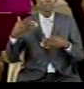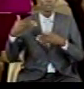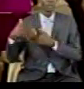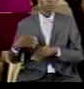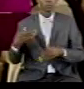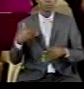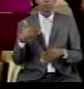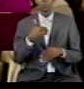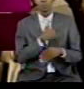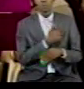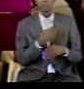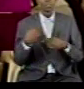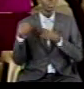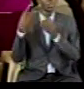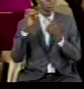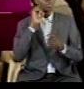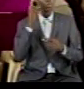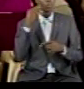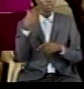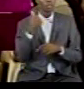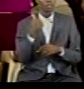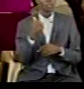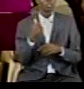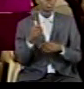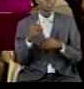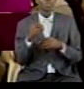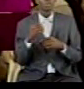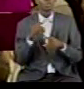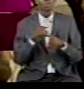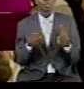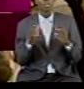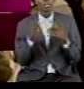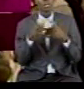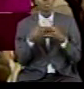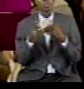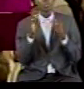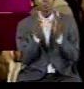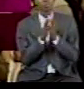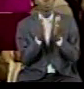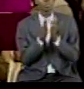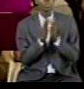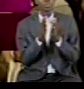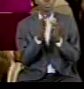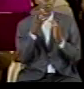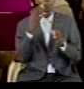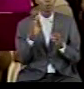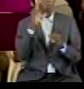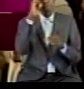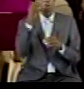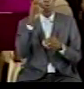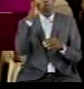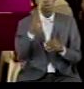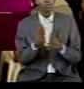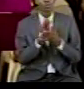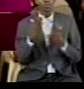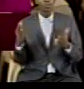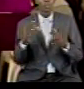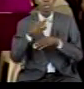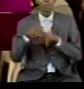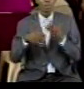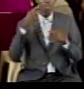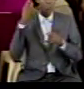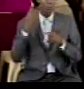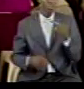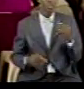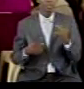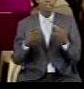But yesterday, after the prayer of the man of God, something about her final ailment, very, very efficient. She says she